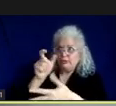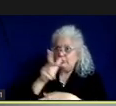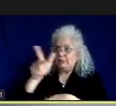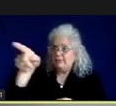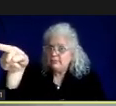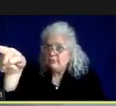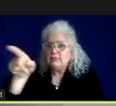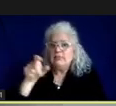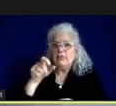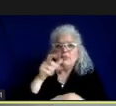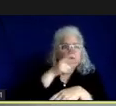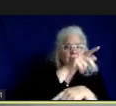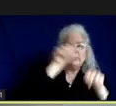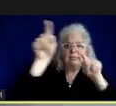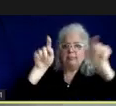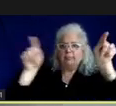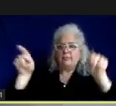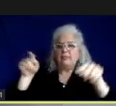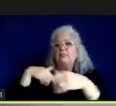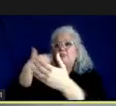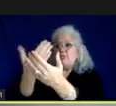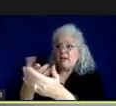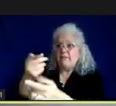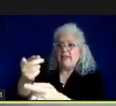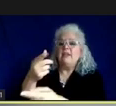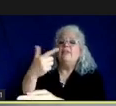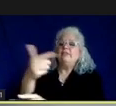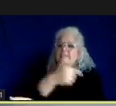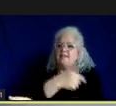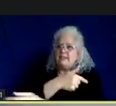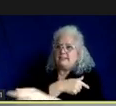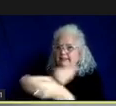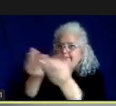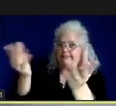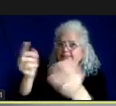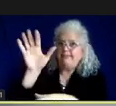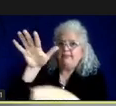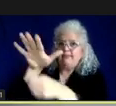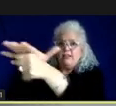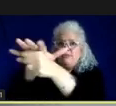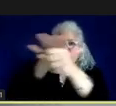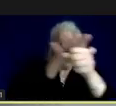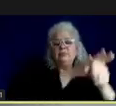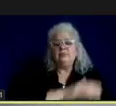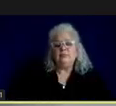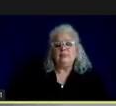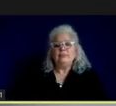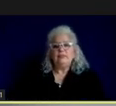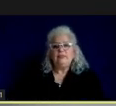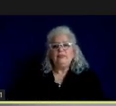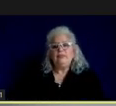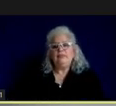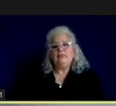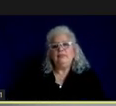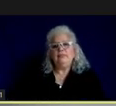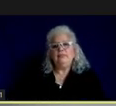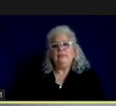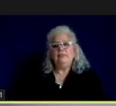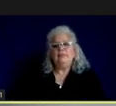the vaccination rates among our population. So I think you can jump ahead now to the next